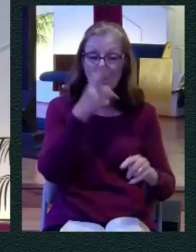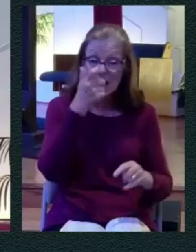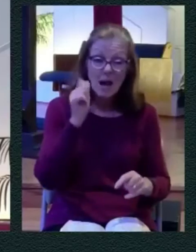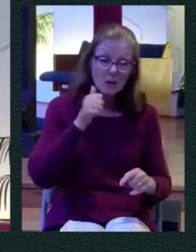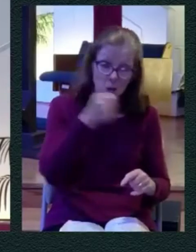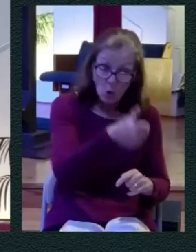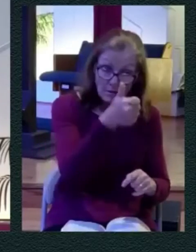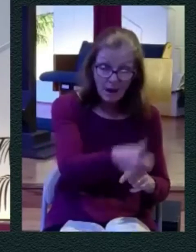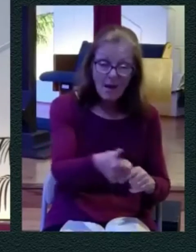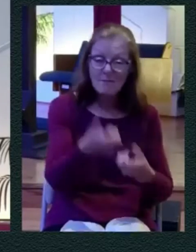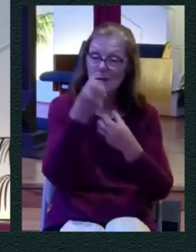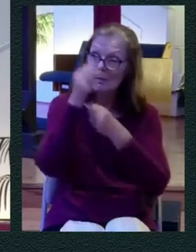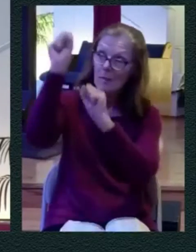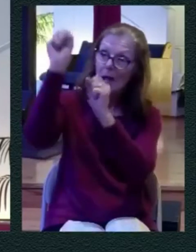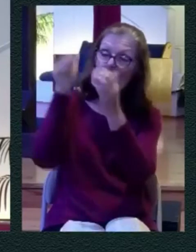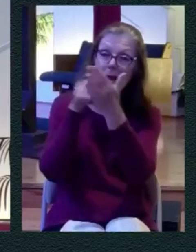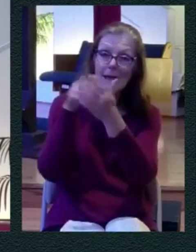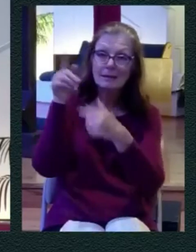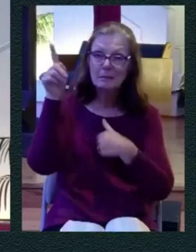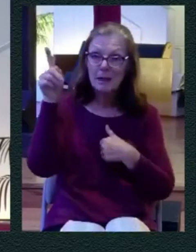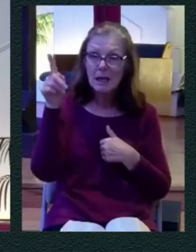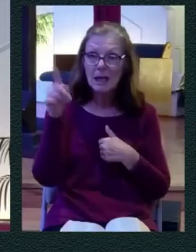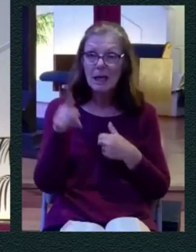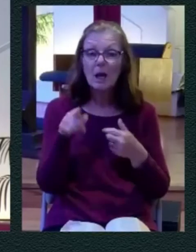by sword, famine, and pestilence.